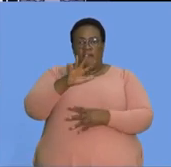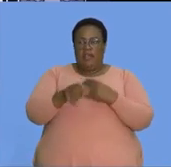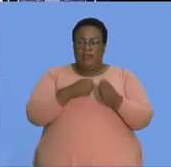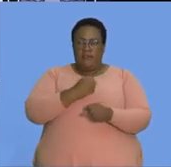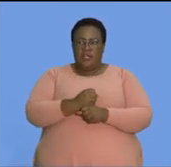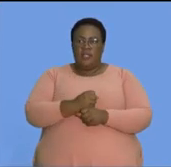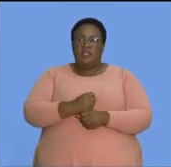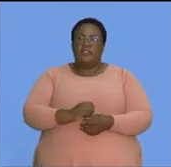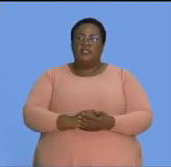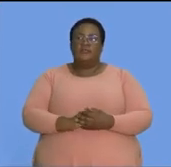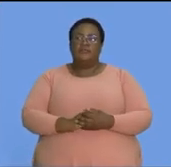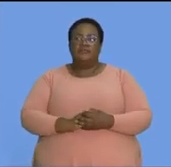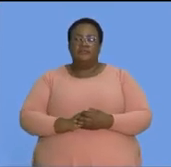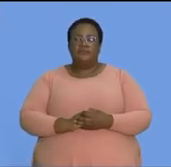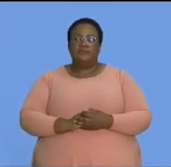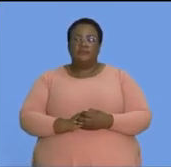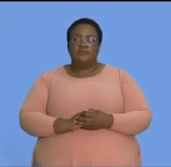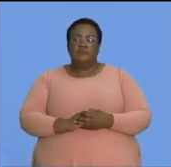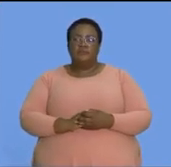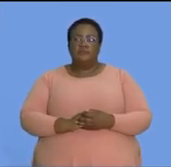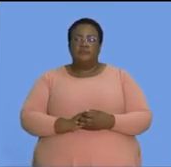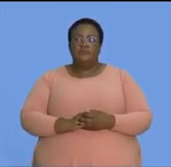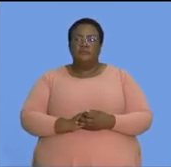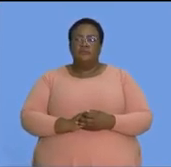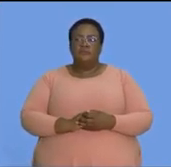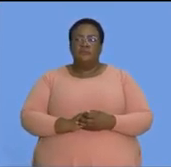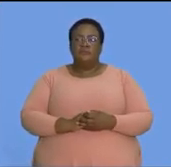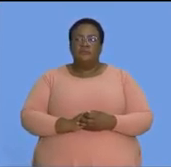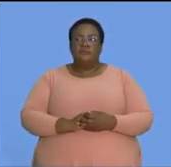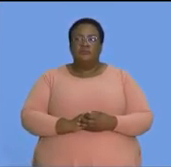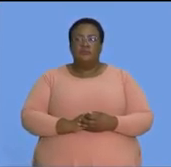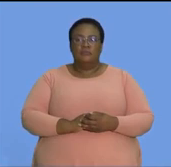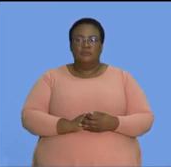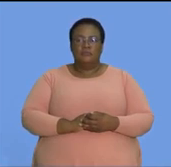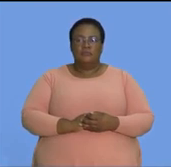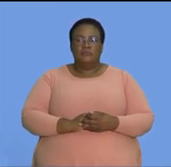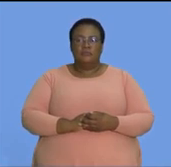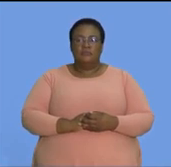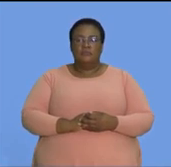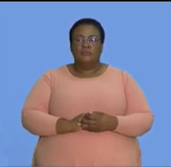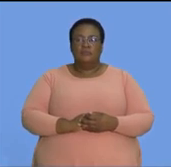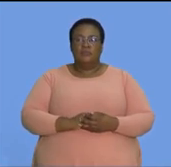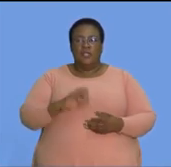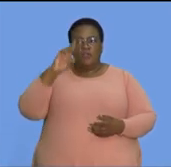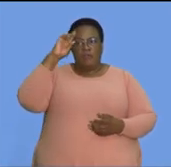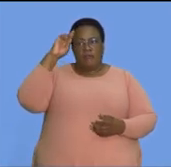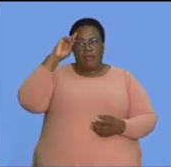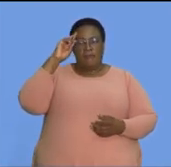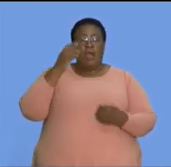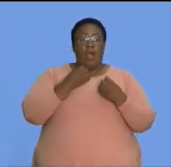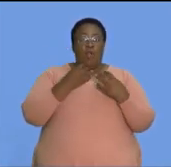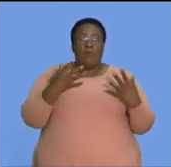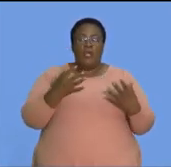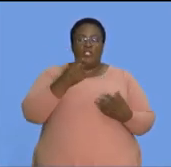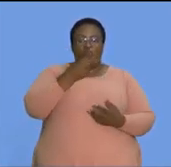our calculator and calculate this. So remember, our amount is 200,000. We're